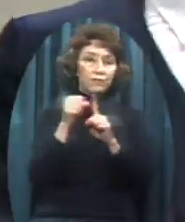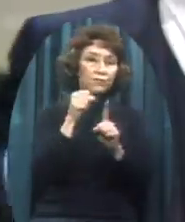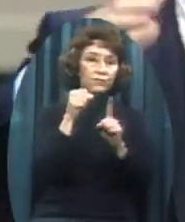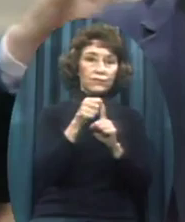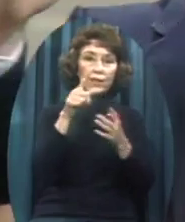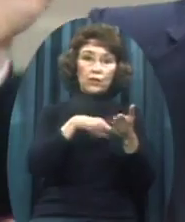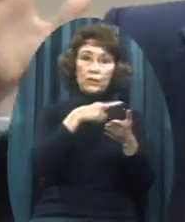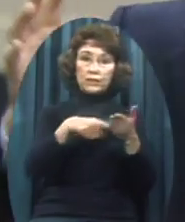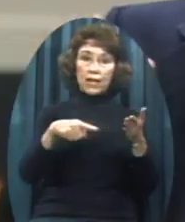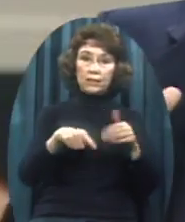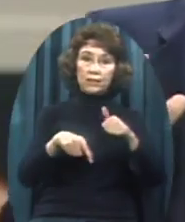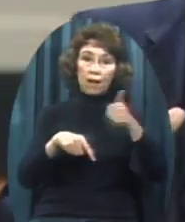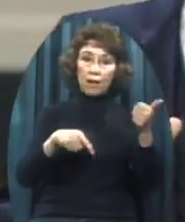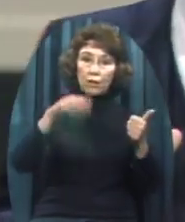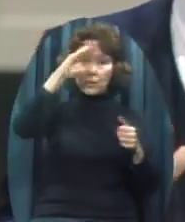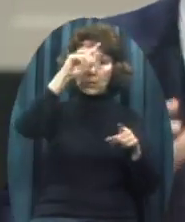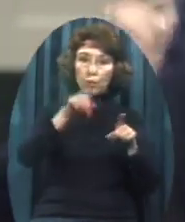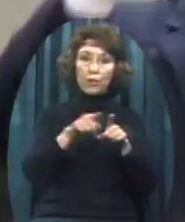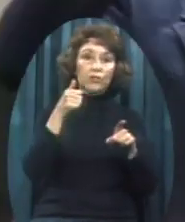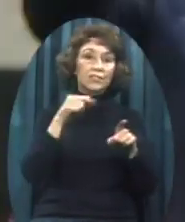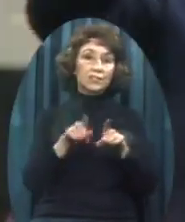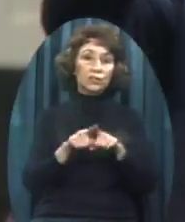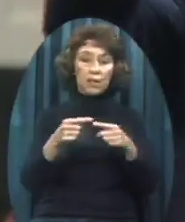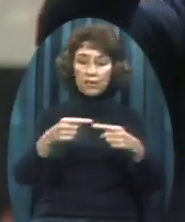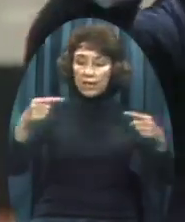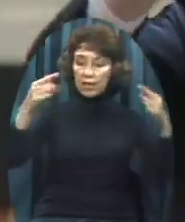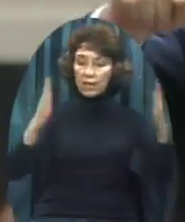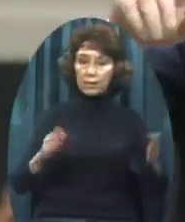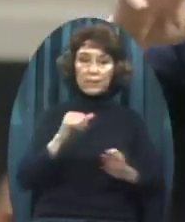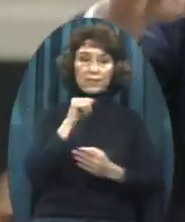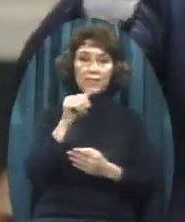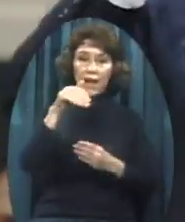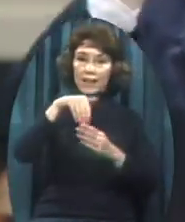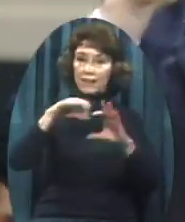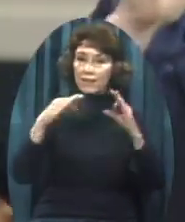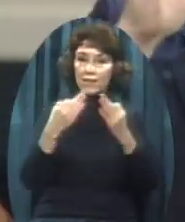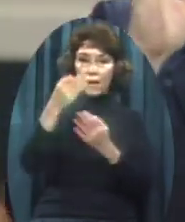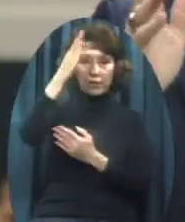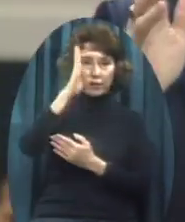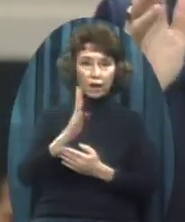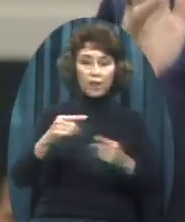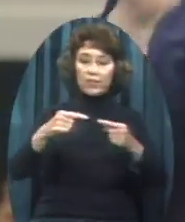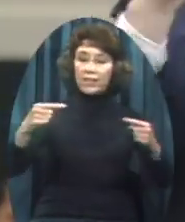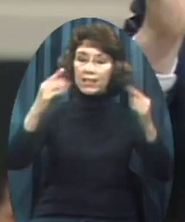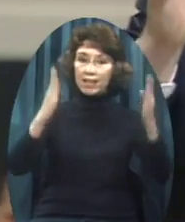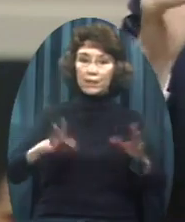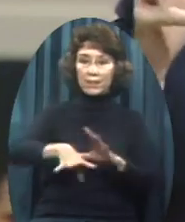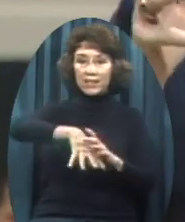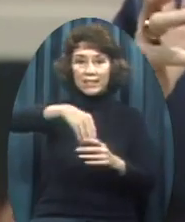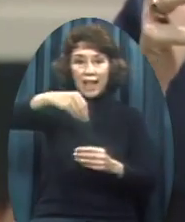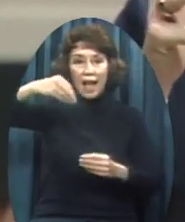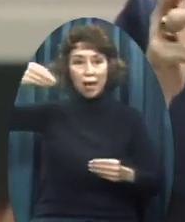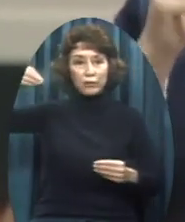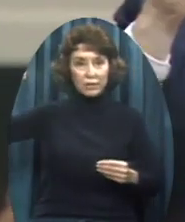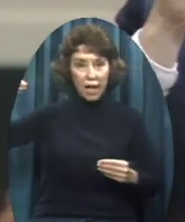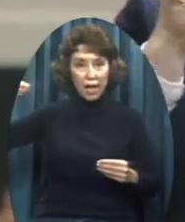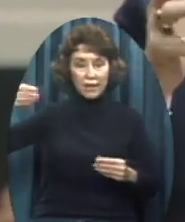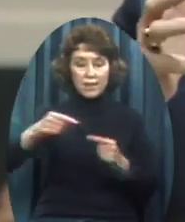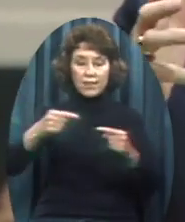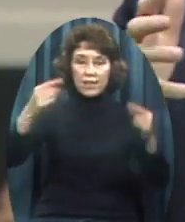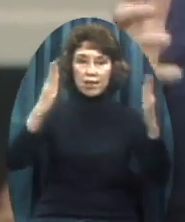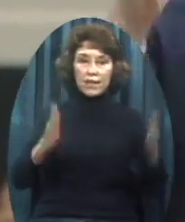Hey, the enemy is not inside the family of God. The enemy is out yonder. The enemy are those secular humanists,